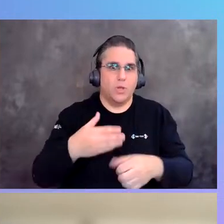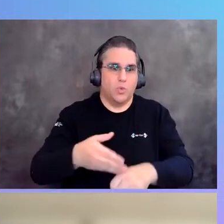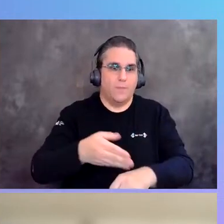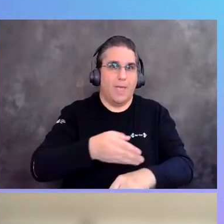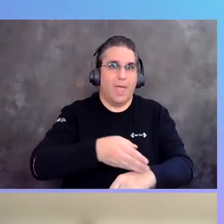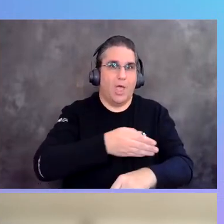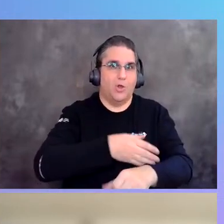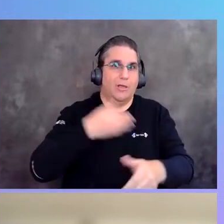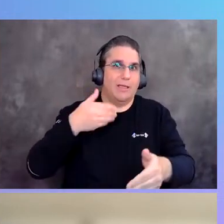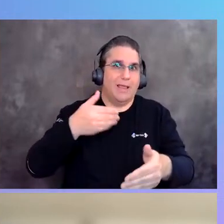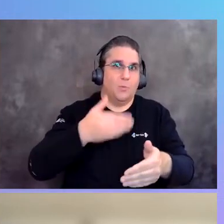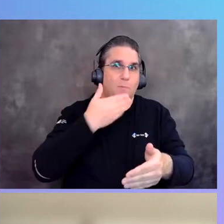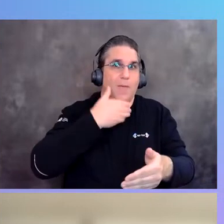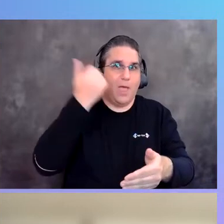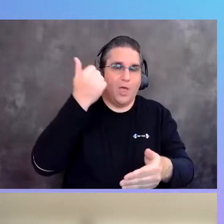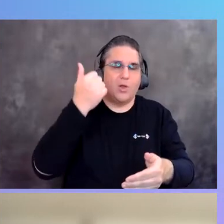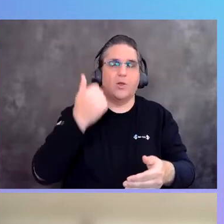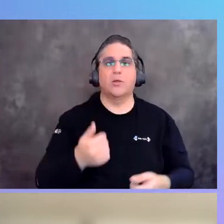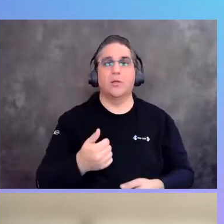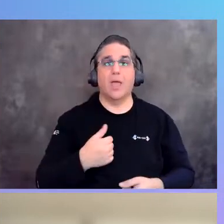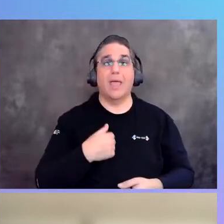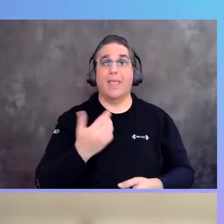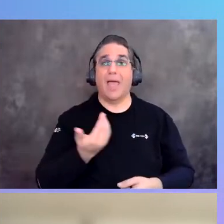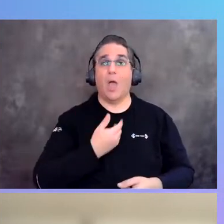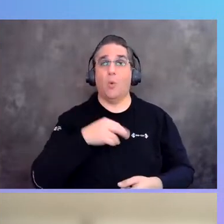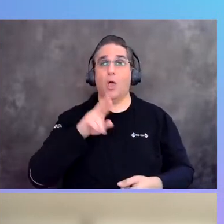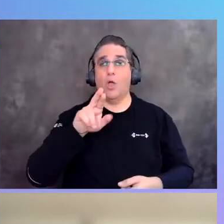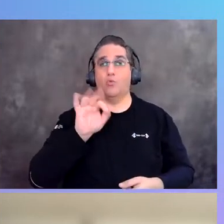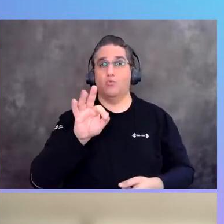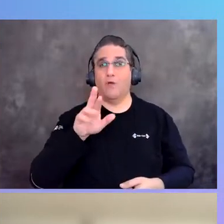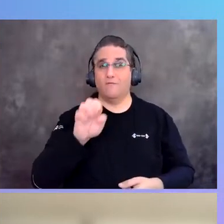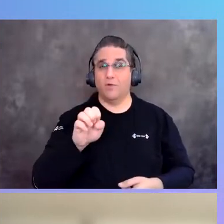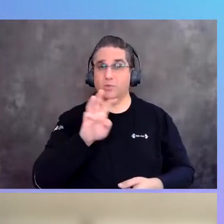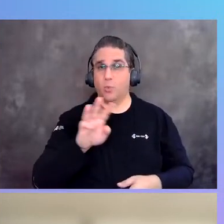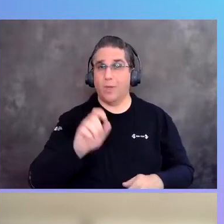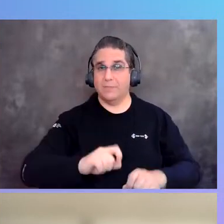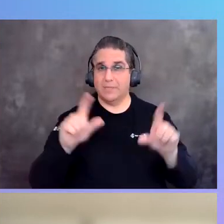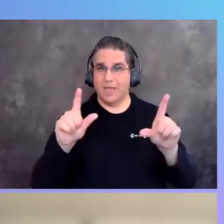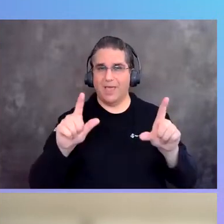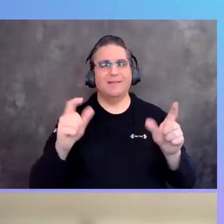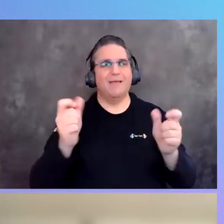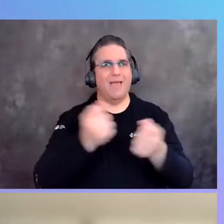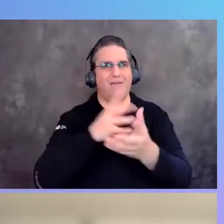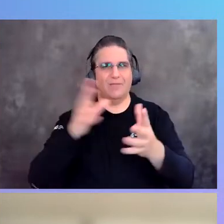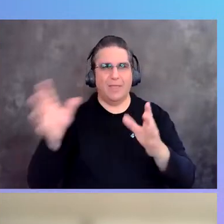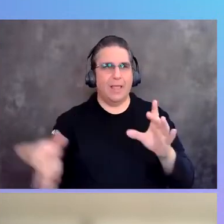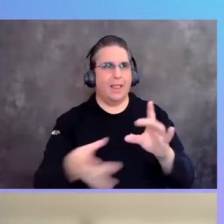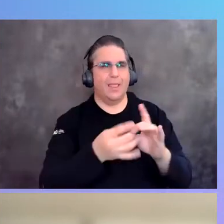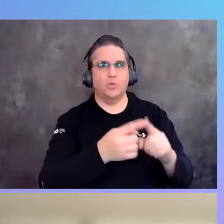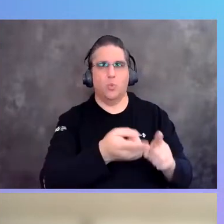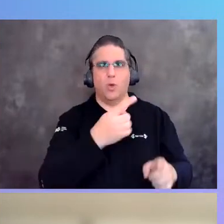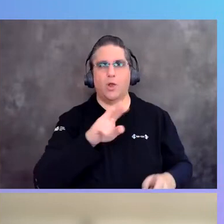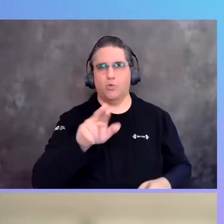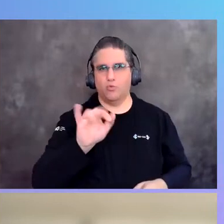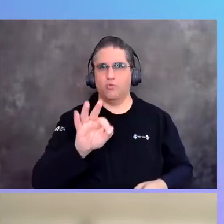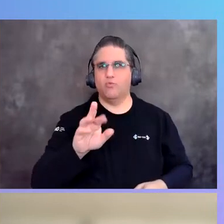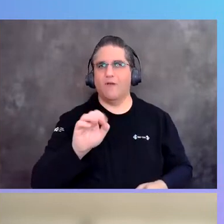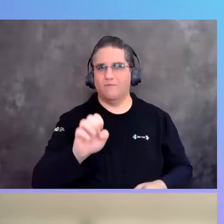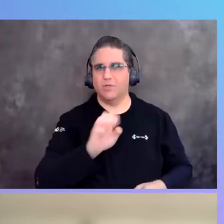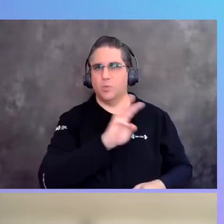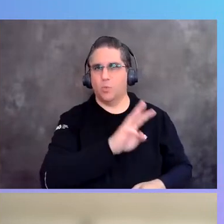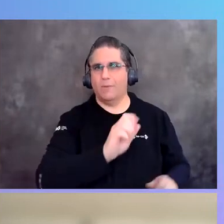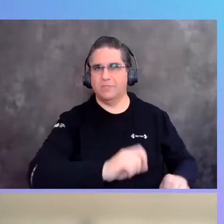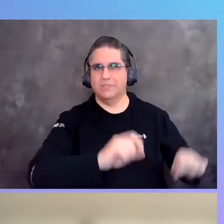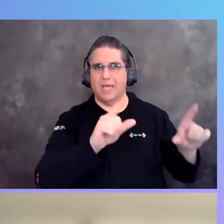And the use of that in terms of our reference website, we built everything into a big reference website so people could self-serve. The usage of that